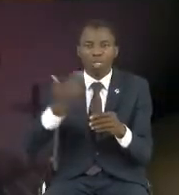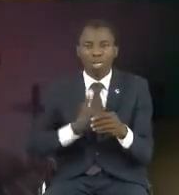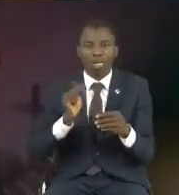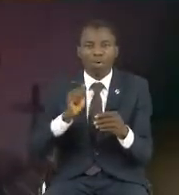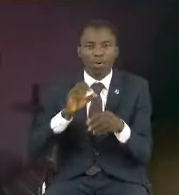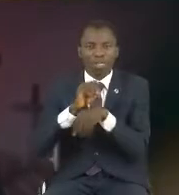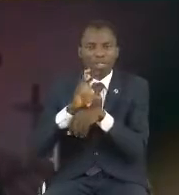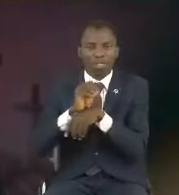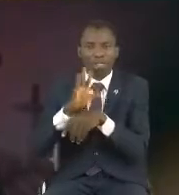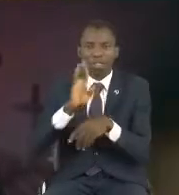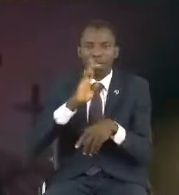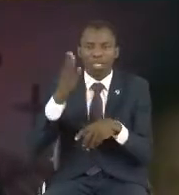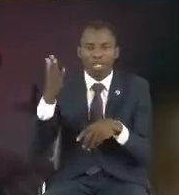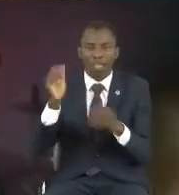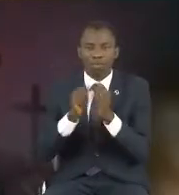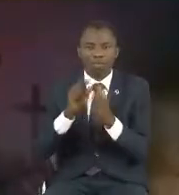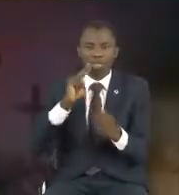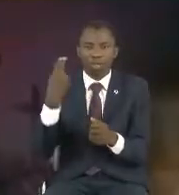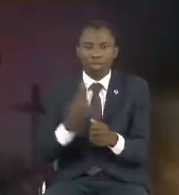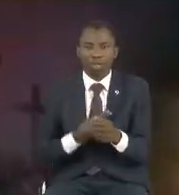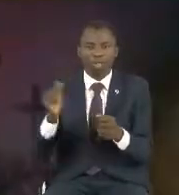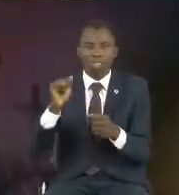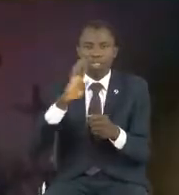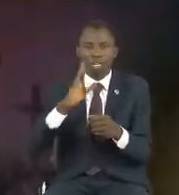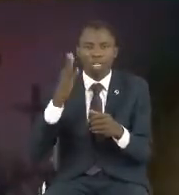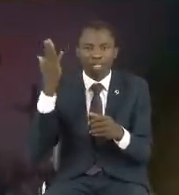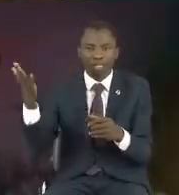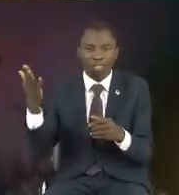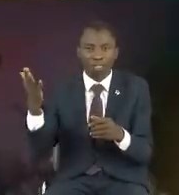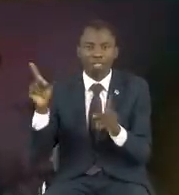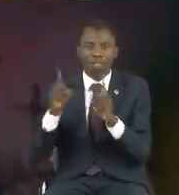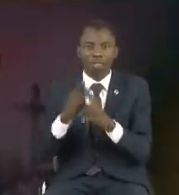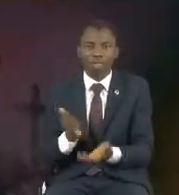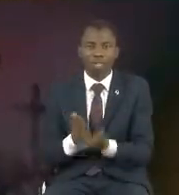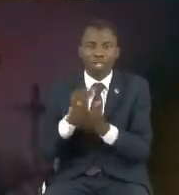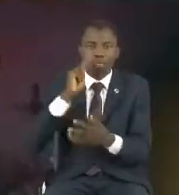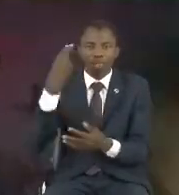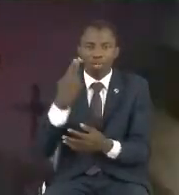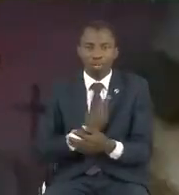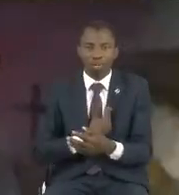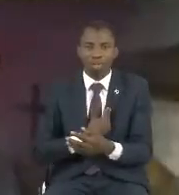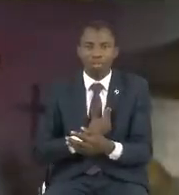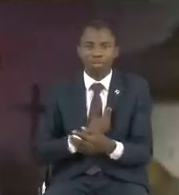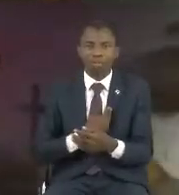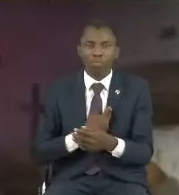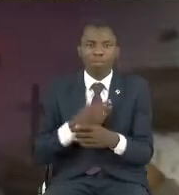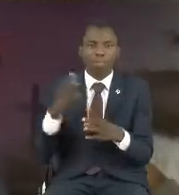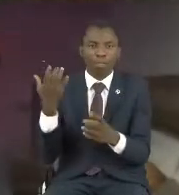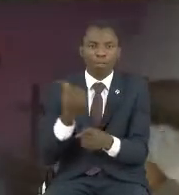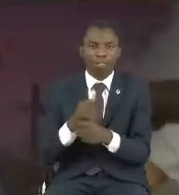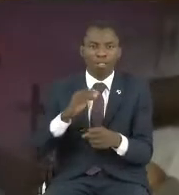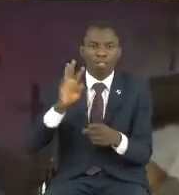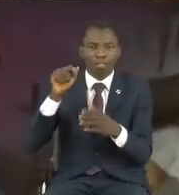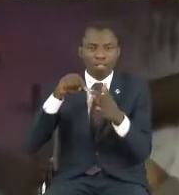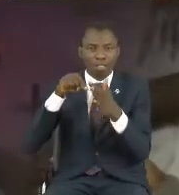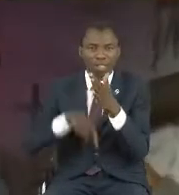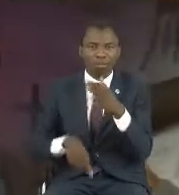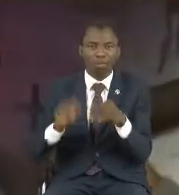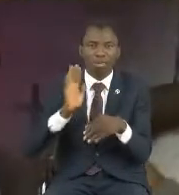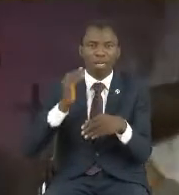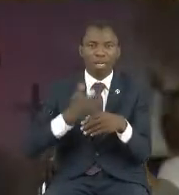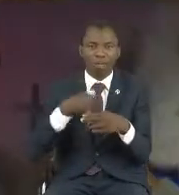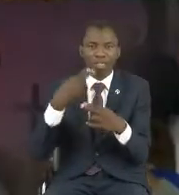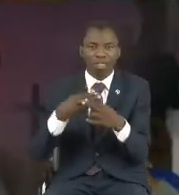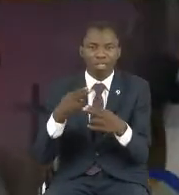us, and they are there to help us take down our names,